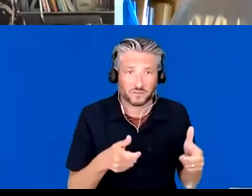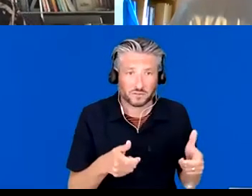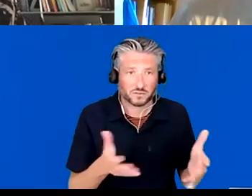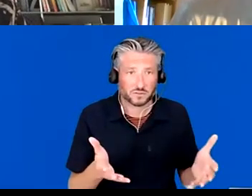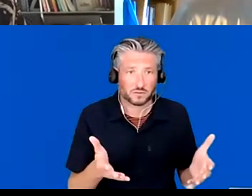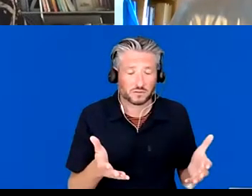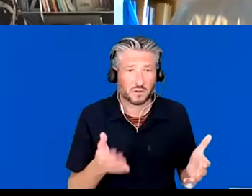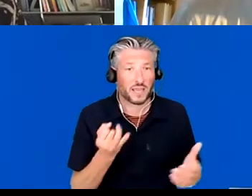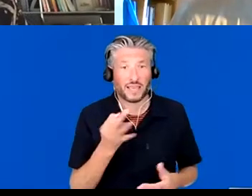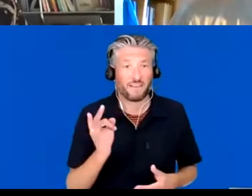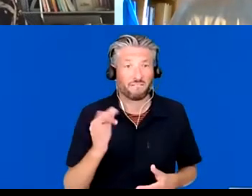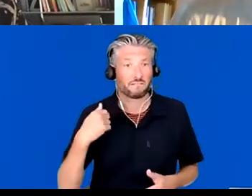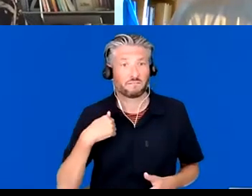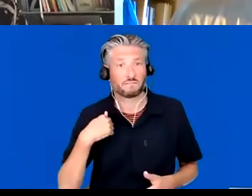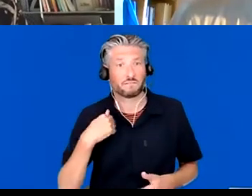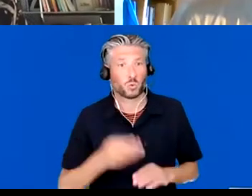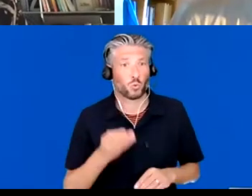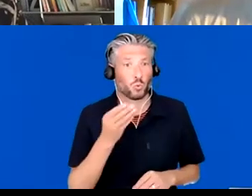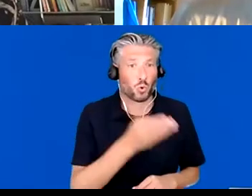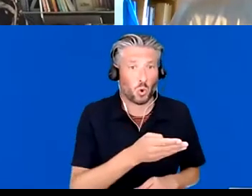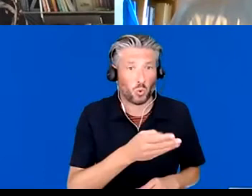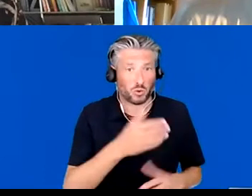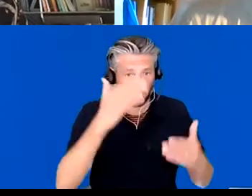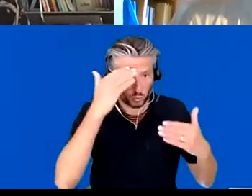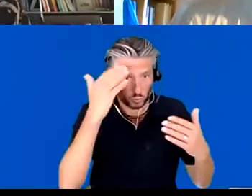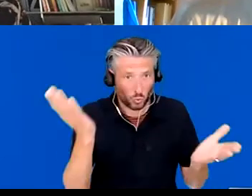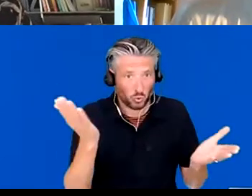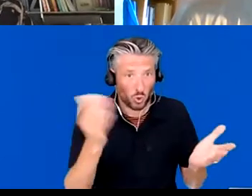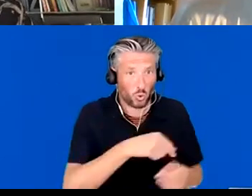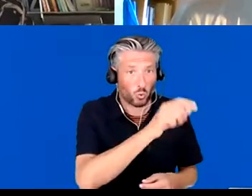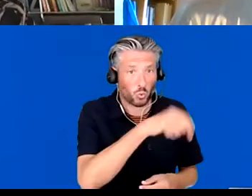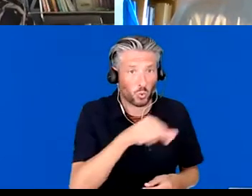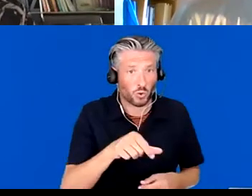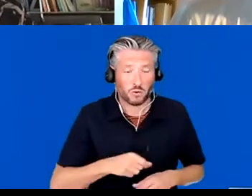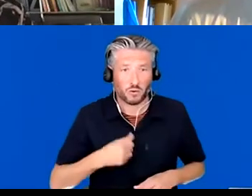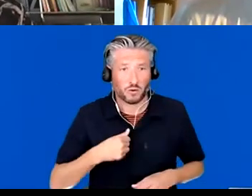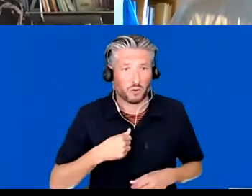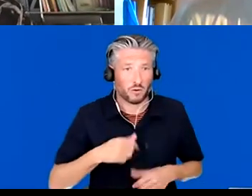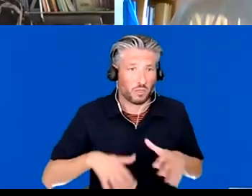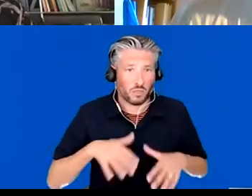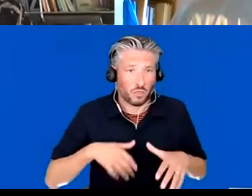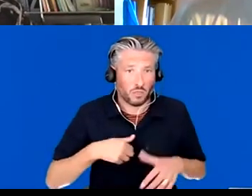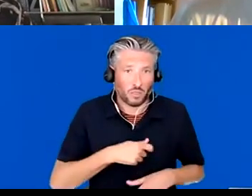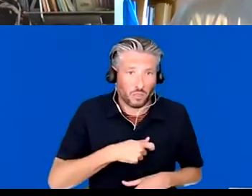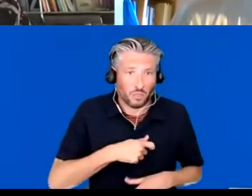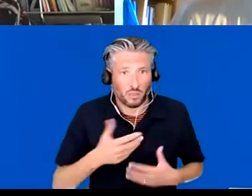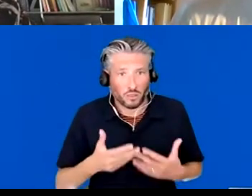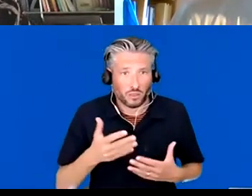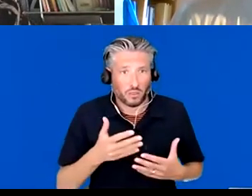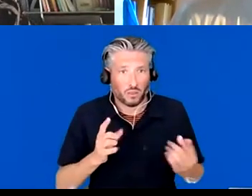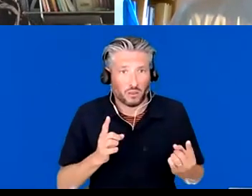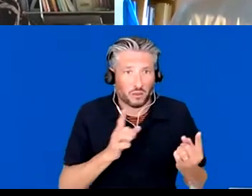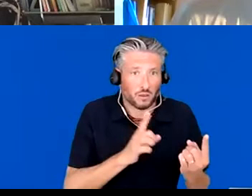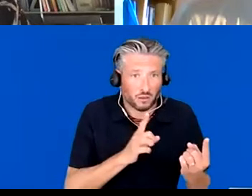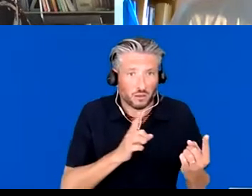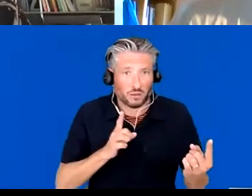So I don't think it's something that's only applying to the online conference. I think we do need to rethink how we bring people in. And as I think